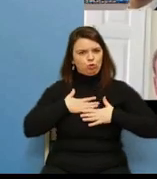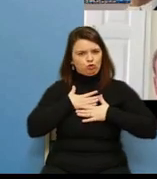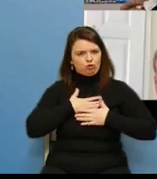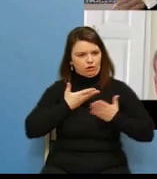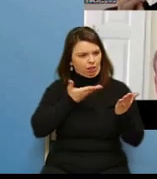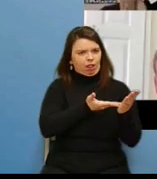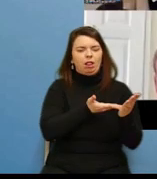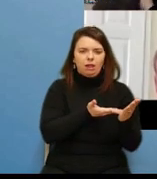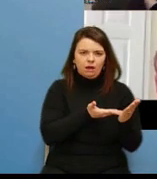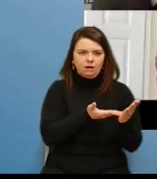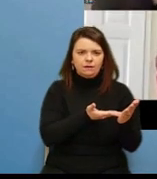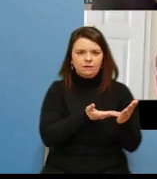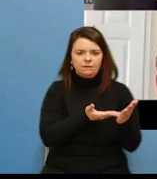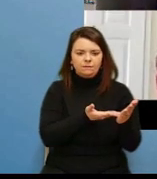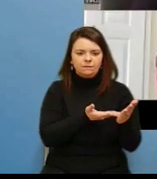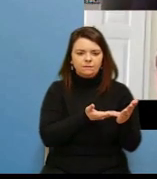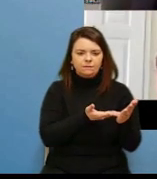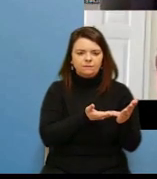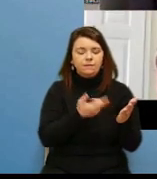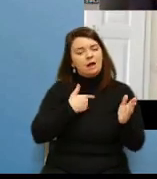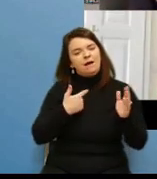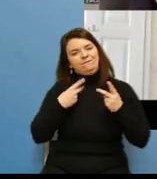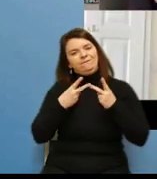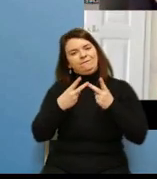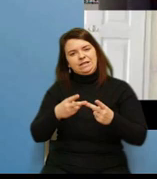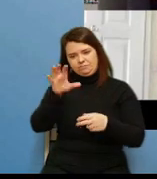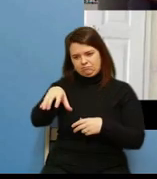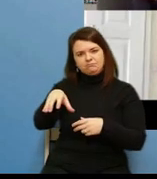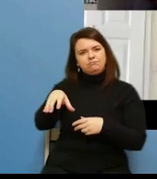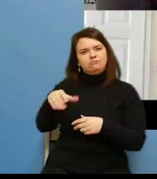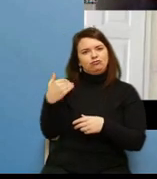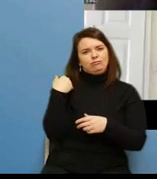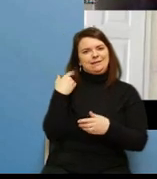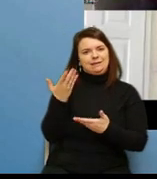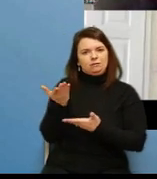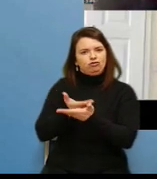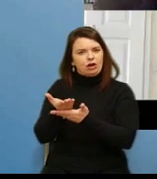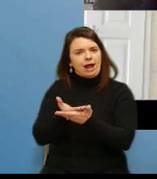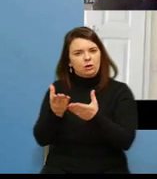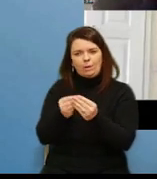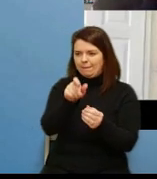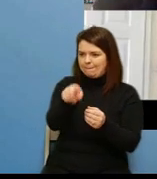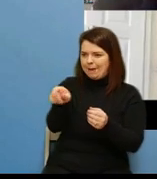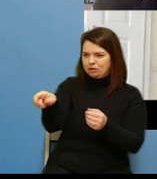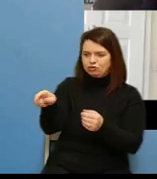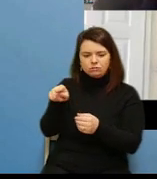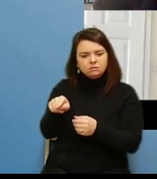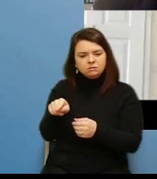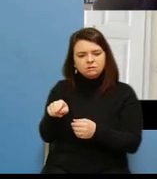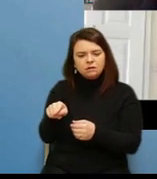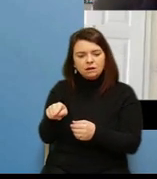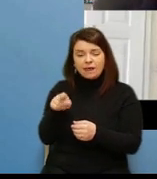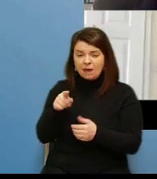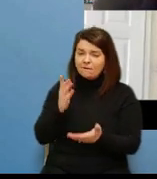an emotional level, and that's what we get. And I went to a surgery recently to have a chat with